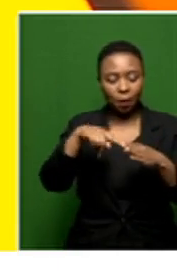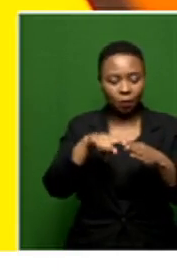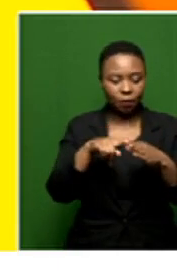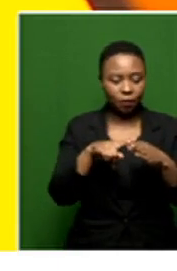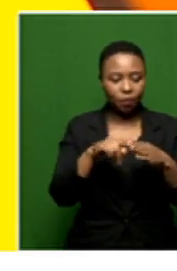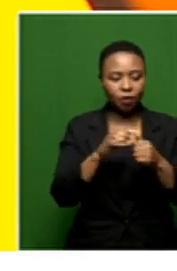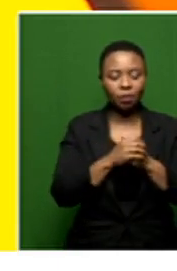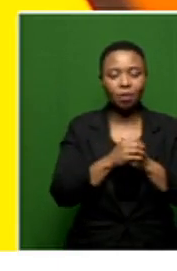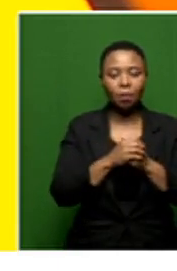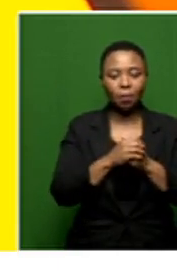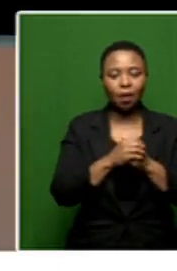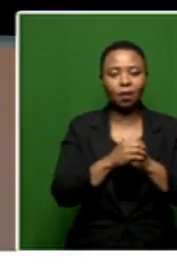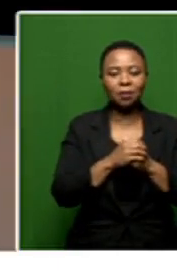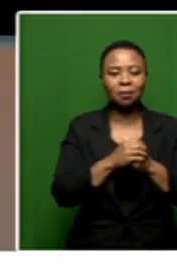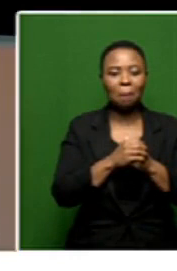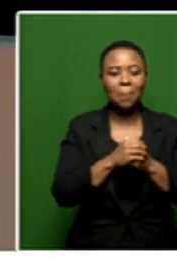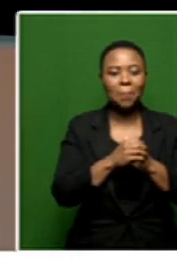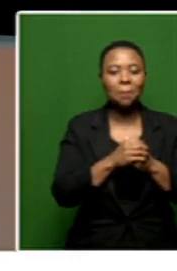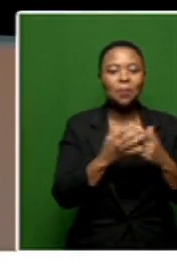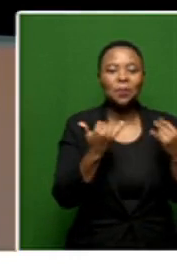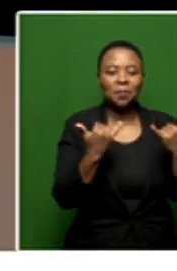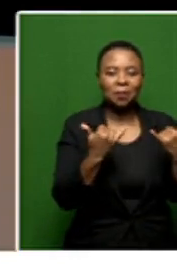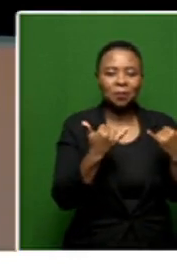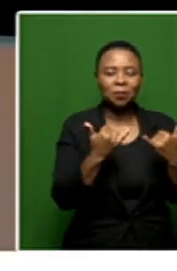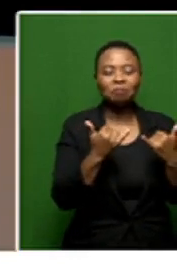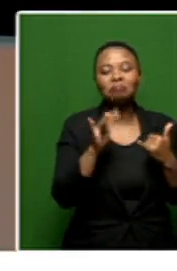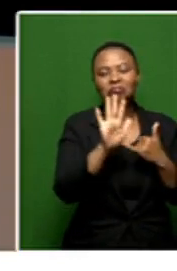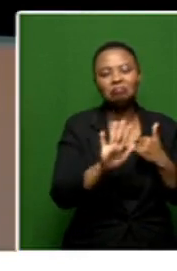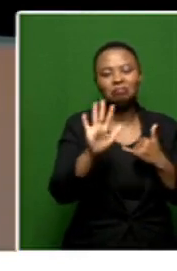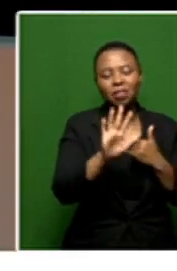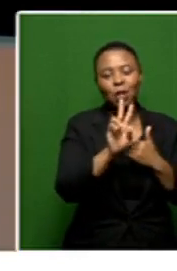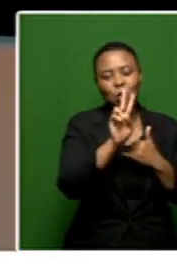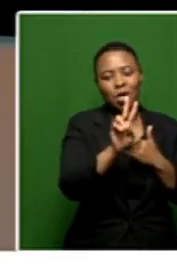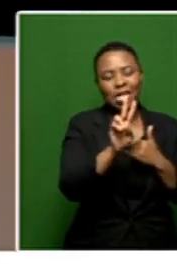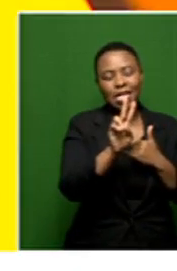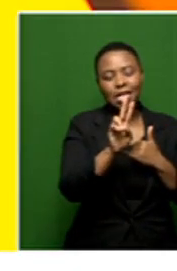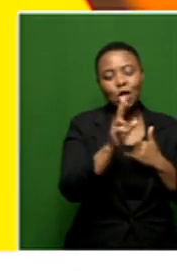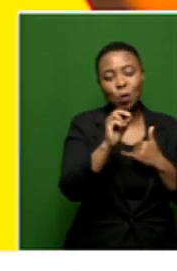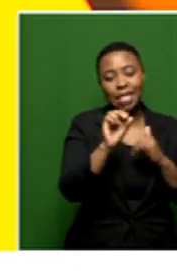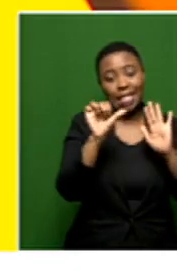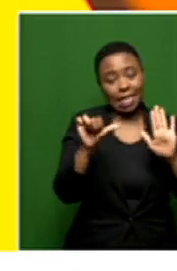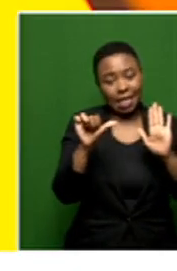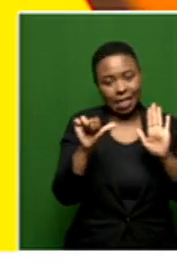destined. Like 37 to be more precise in the 2016.